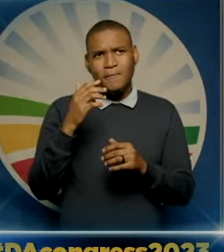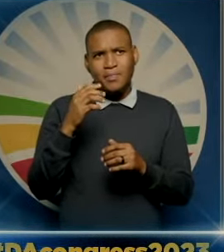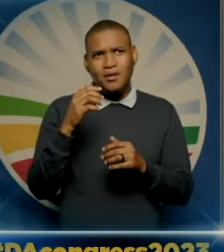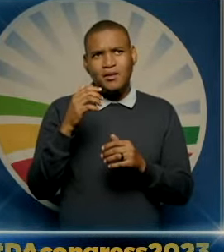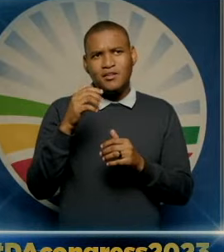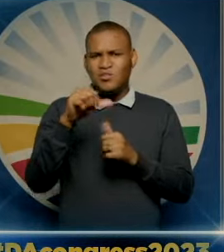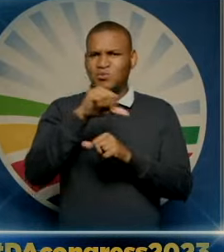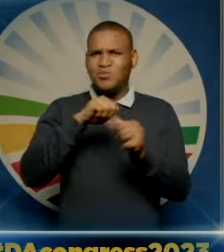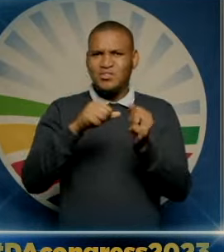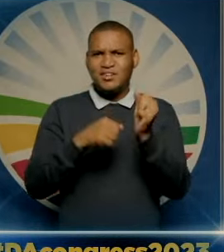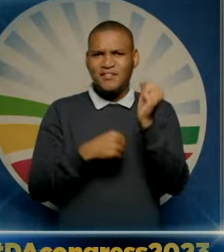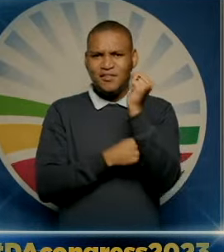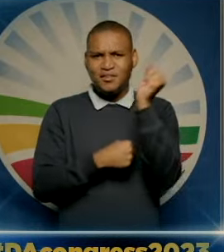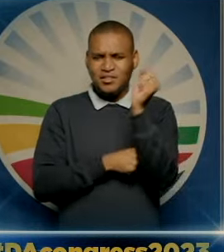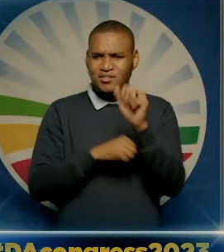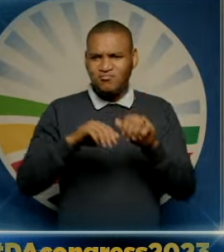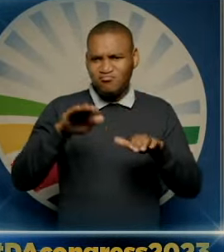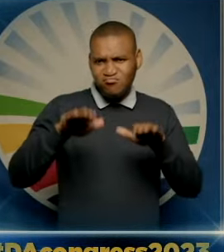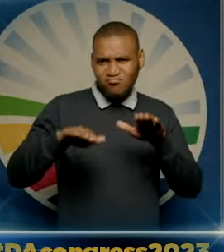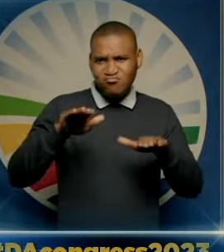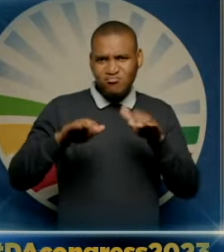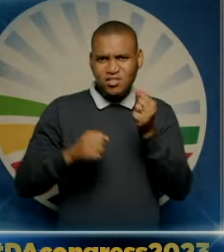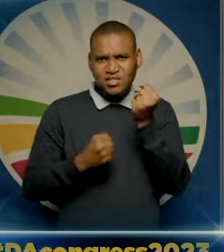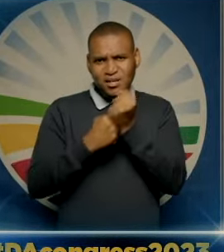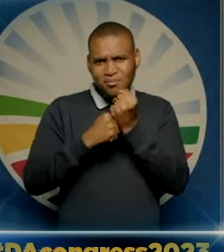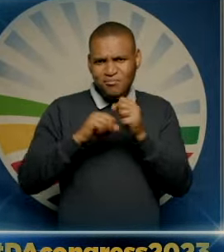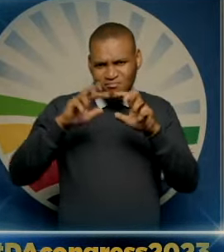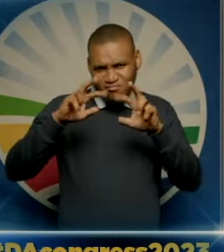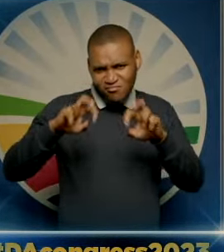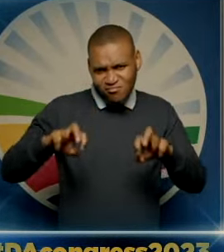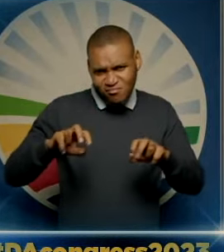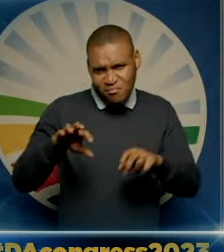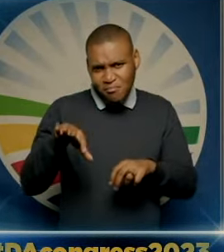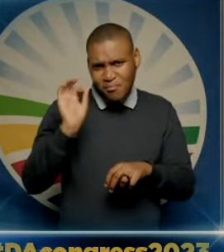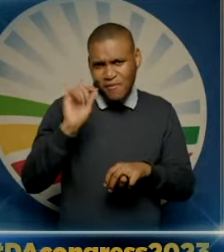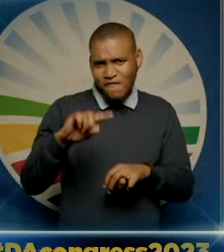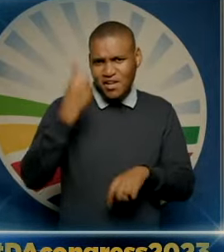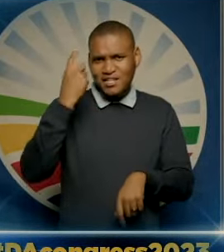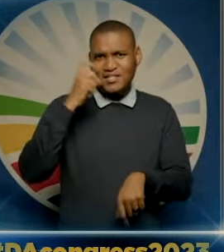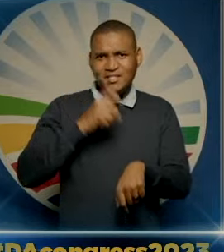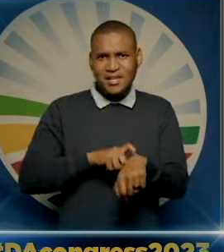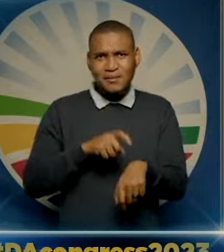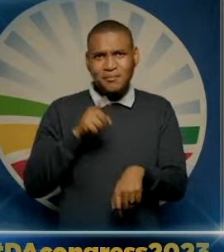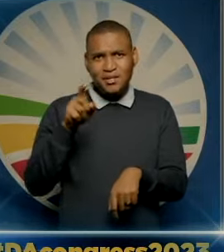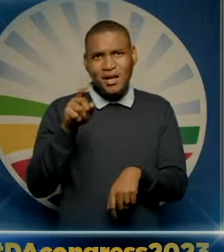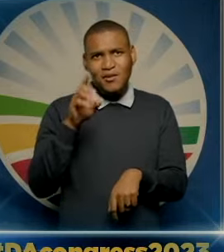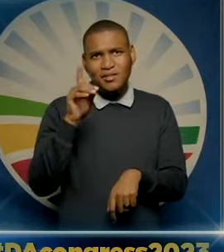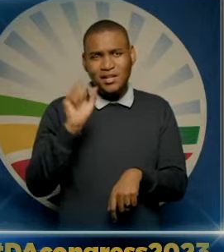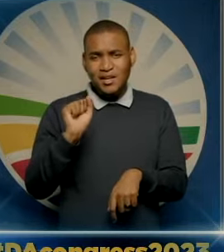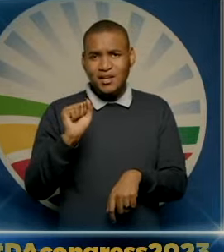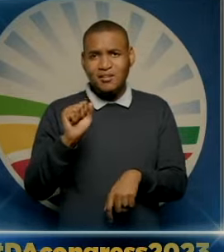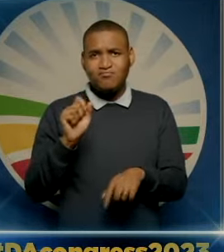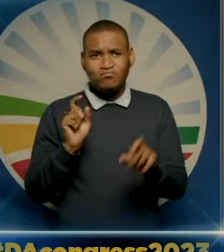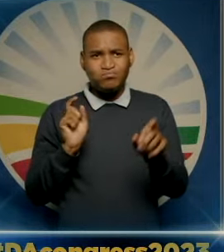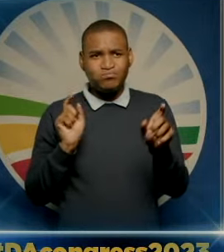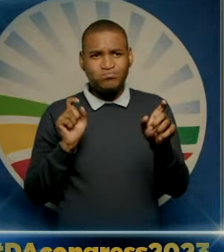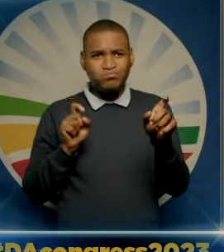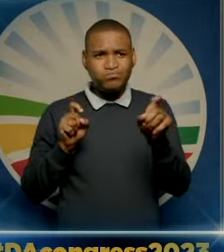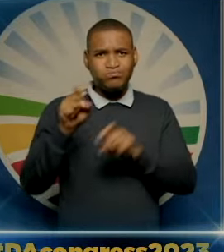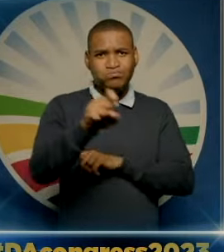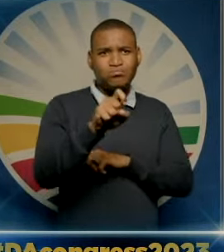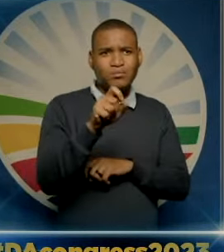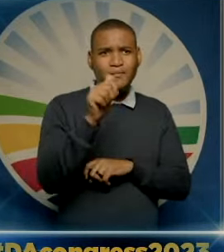party support in the last few months, they found that for the first time, the DA has now overtaken the ANC to become